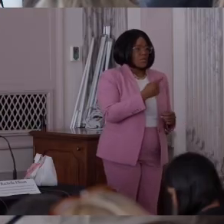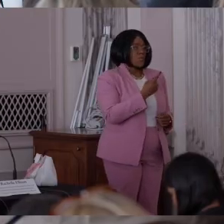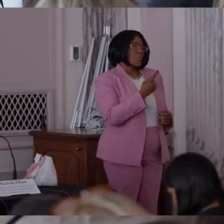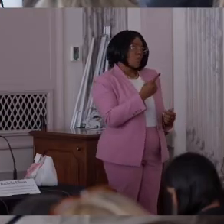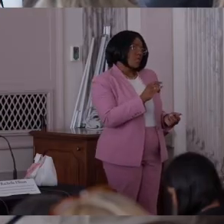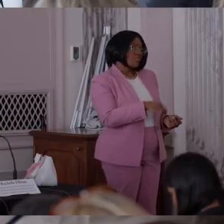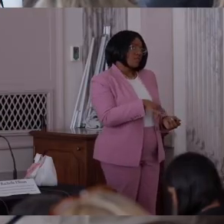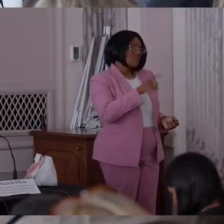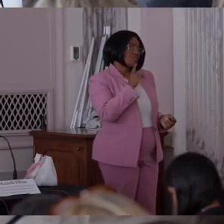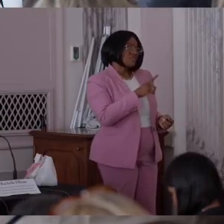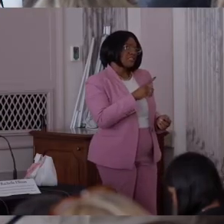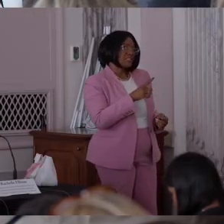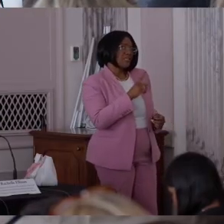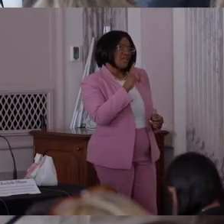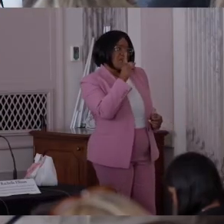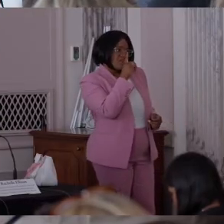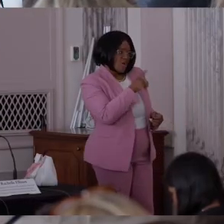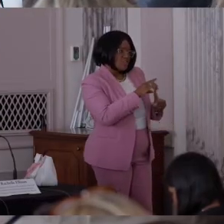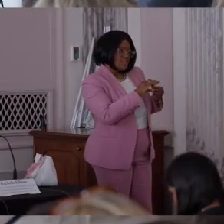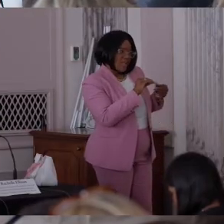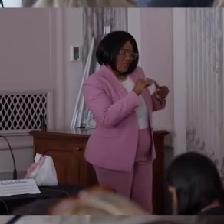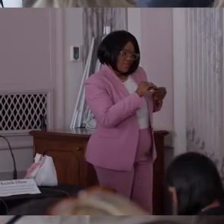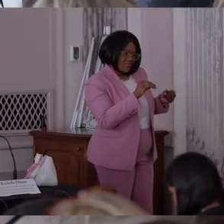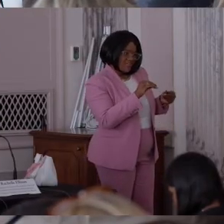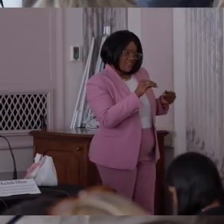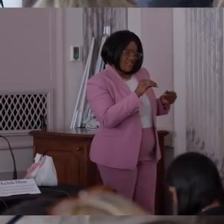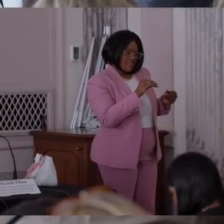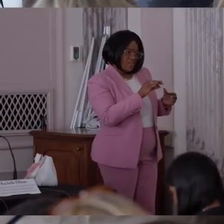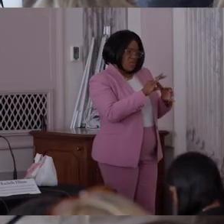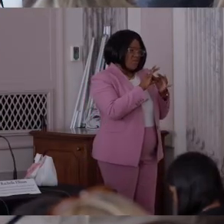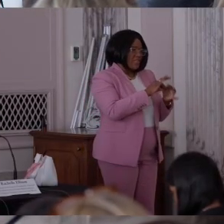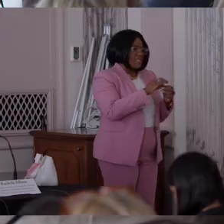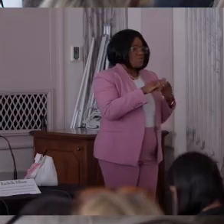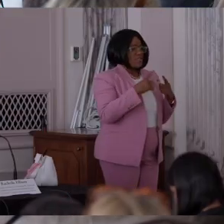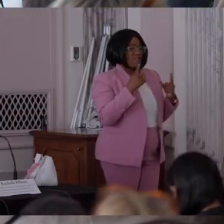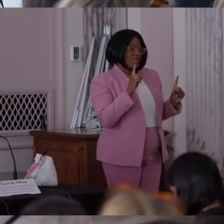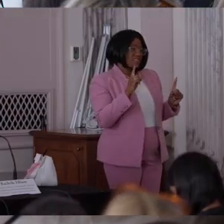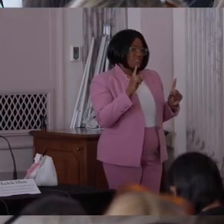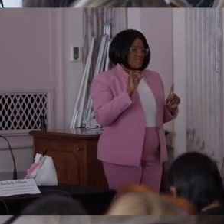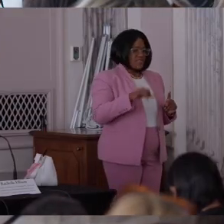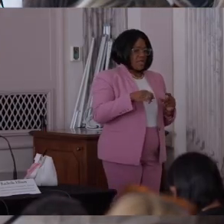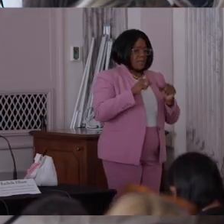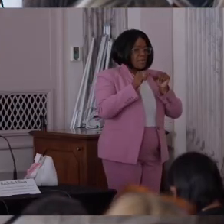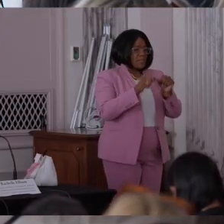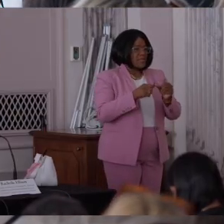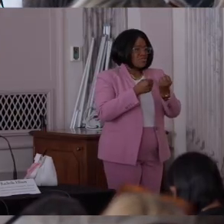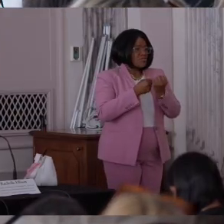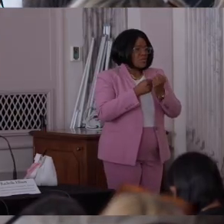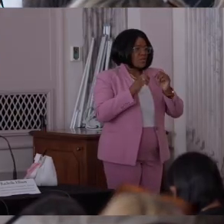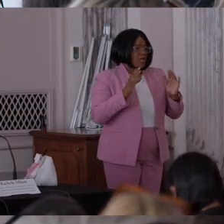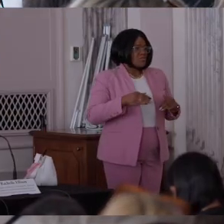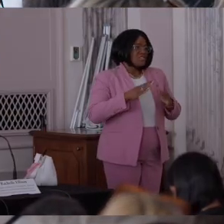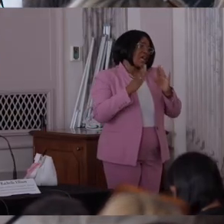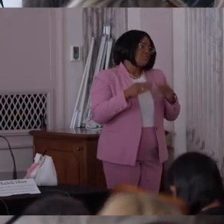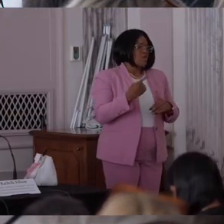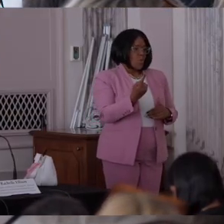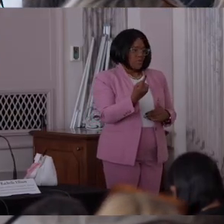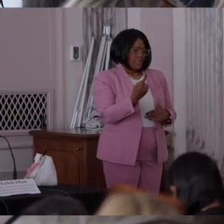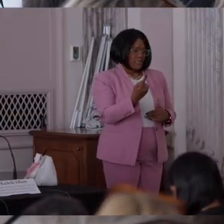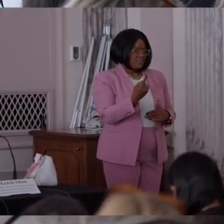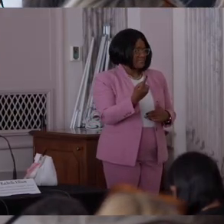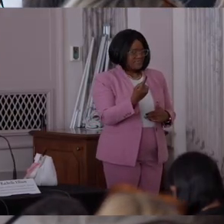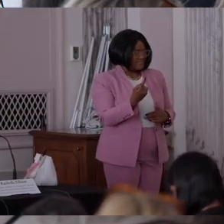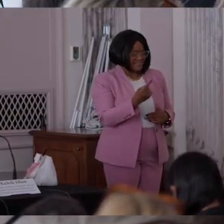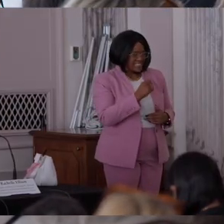that is a false narrative about the effectiveness of permanent supportive housing, is that it's housing only. It's not.